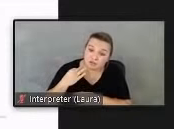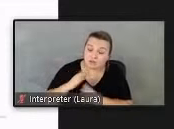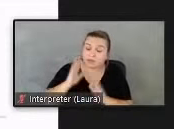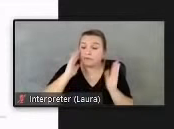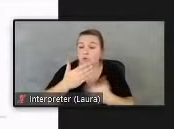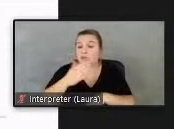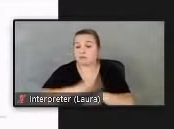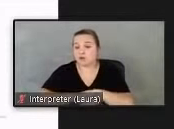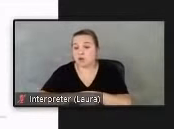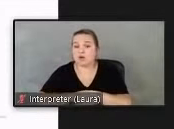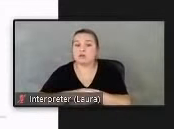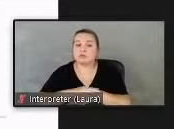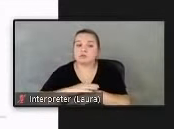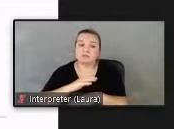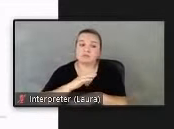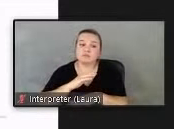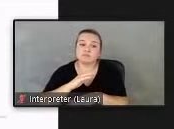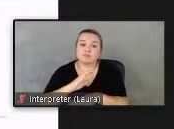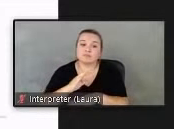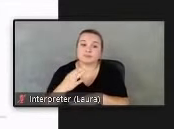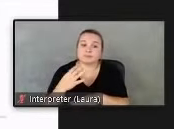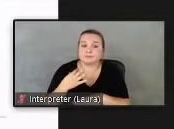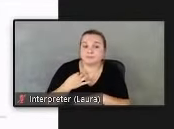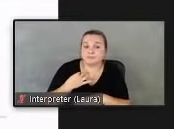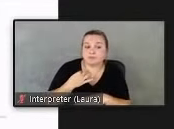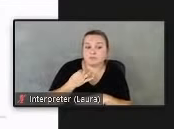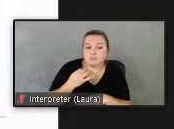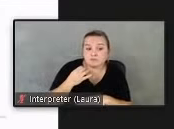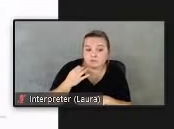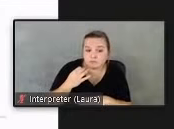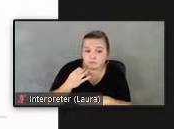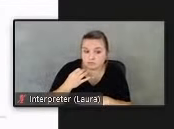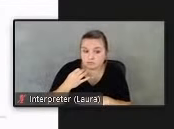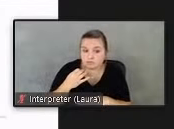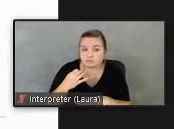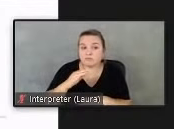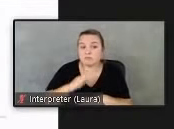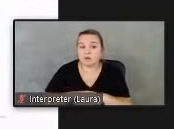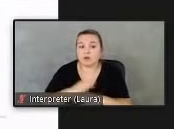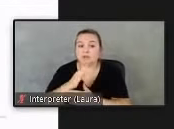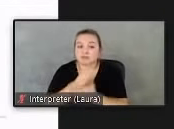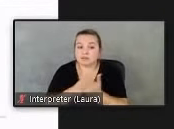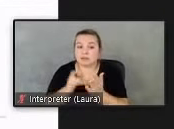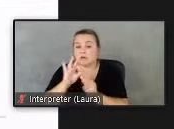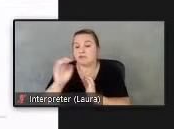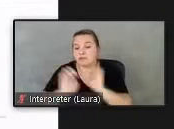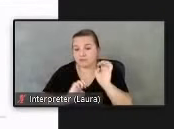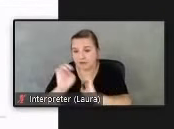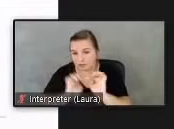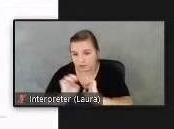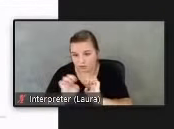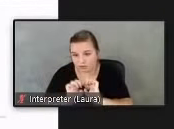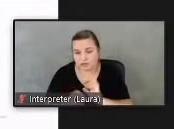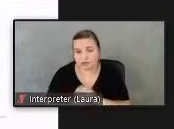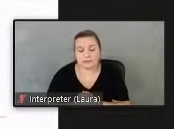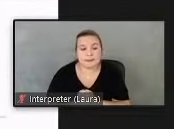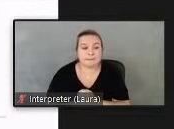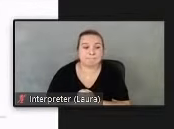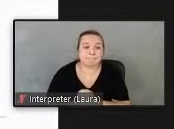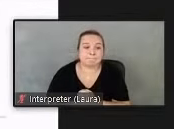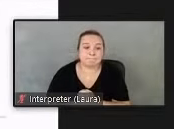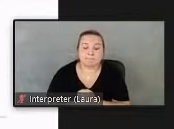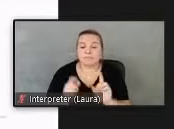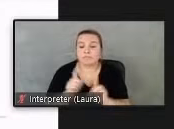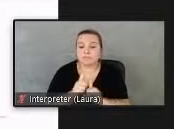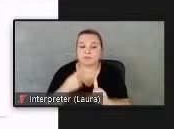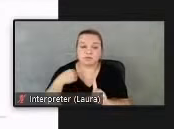this poorly worded, focus on eligibility over necessarily some of the triennial evaluations and biennial evaluations as the only